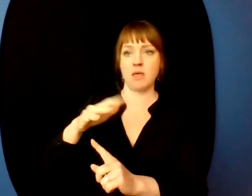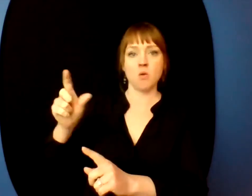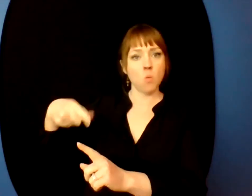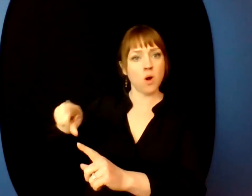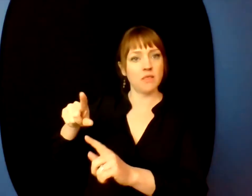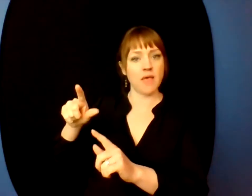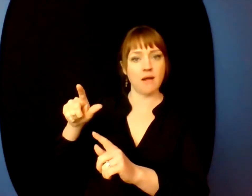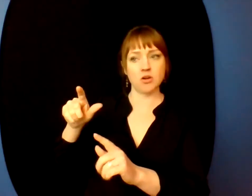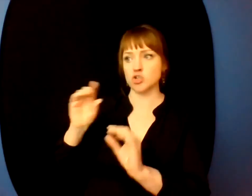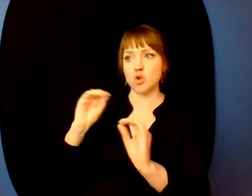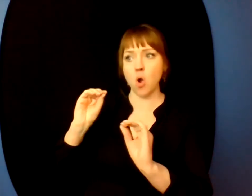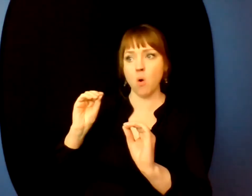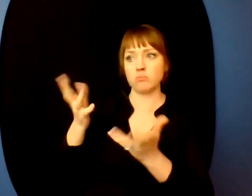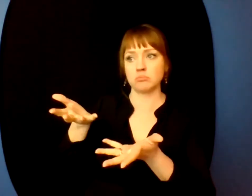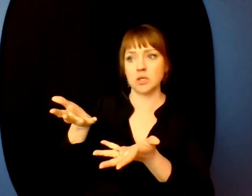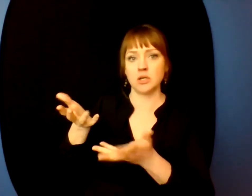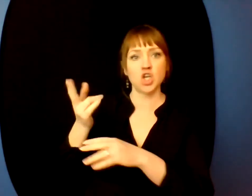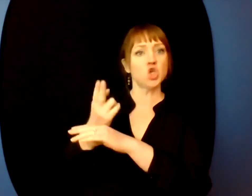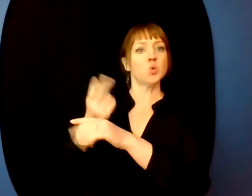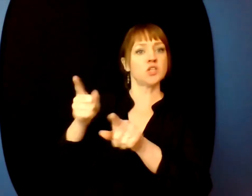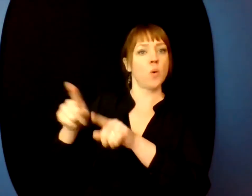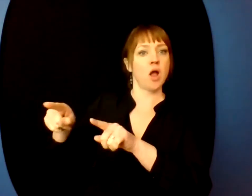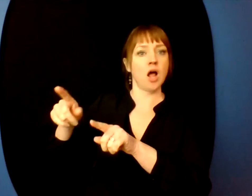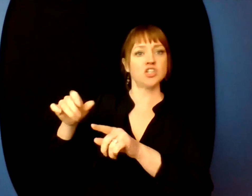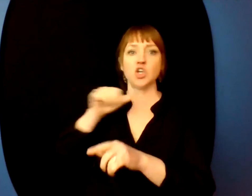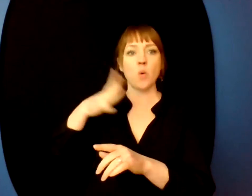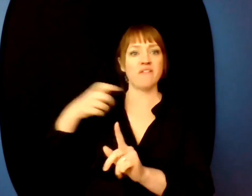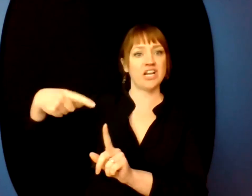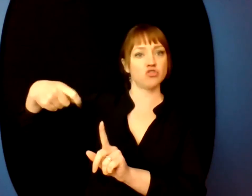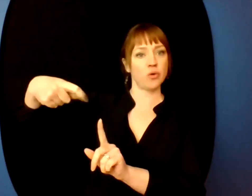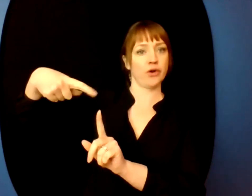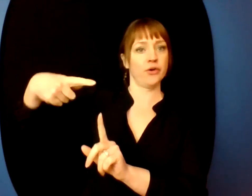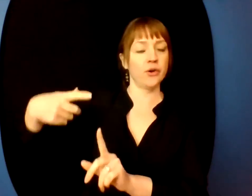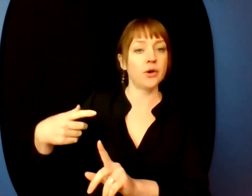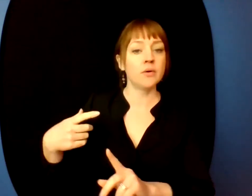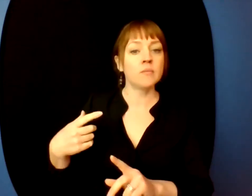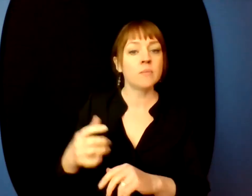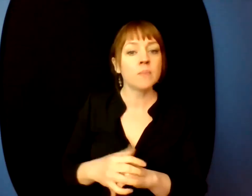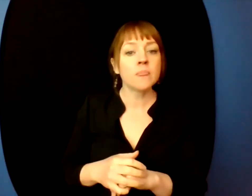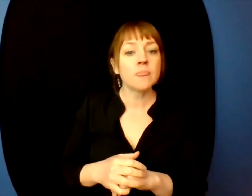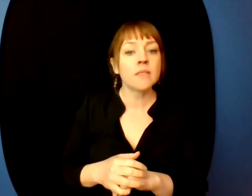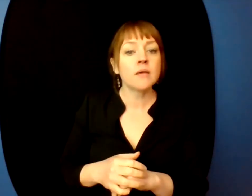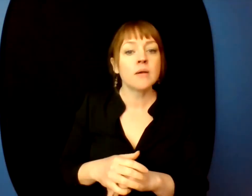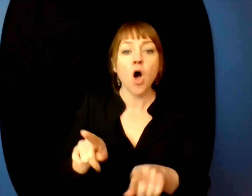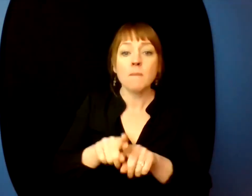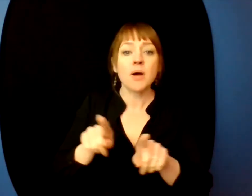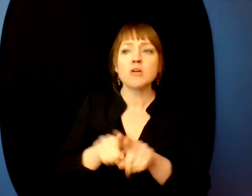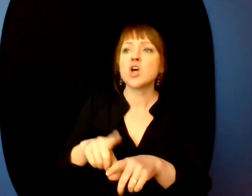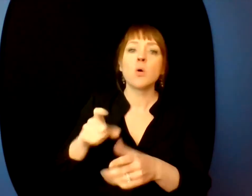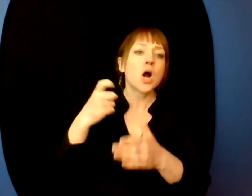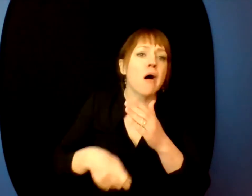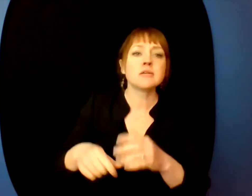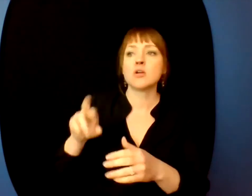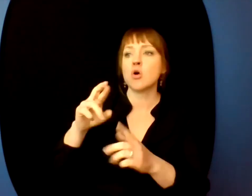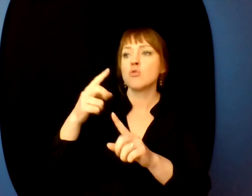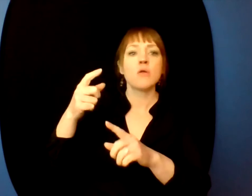there's no use going on around you. And so you're not triggered, but you need a deposit in your first week's rent. And where are you supposed to get that at?